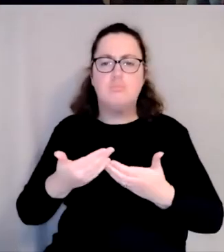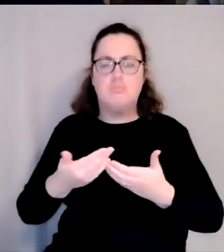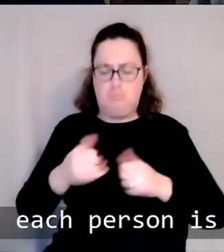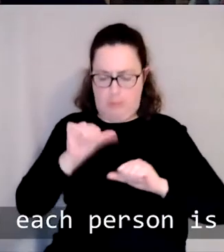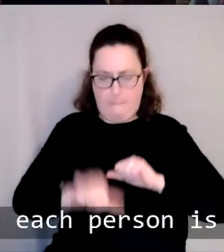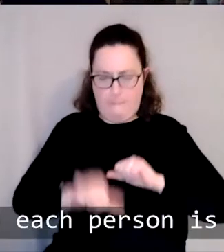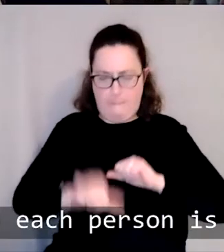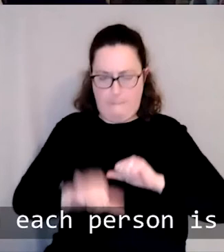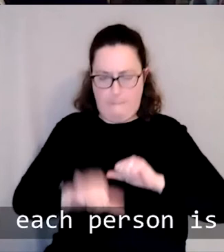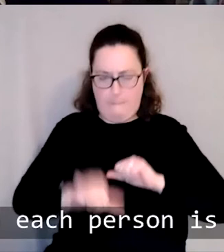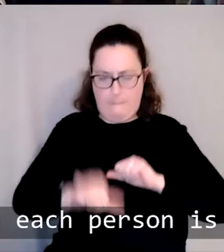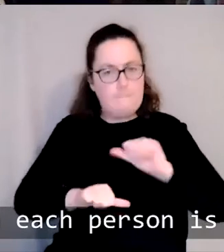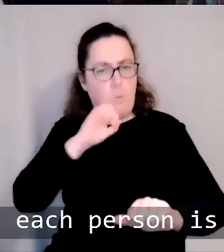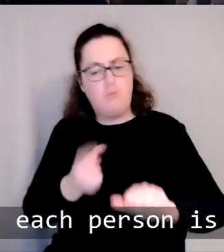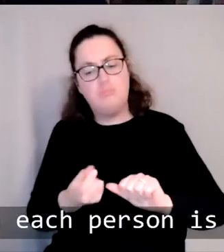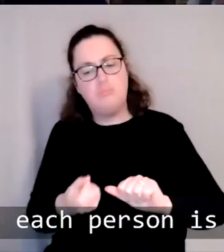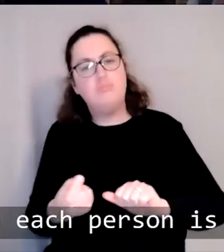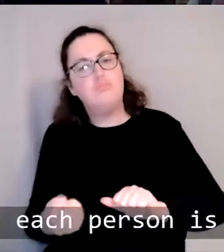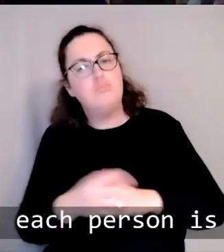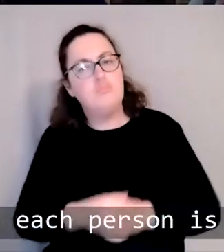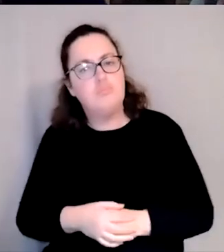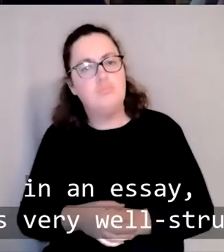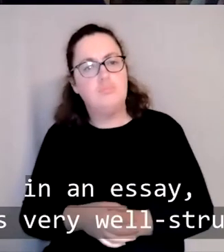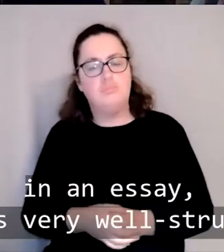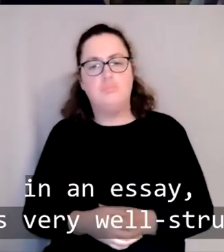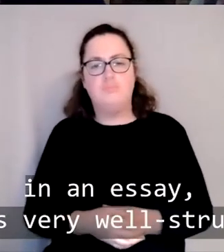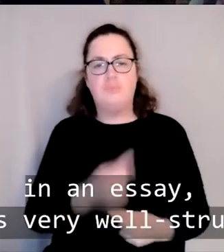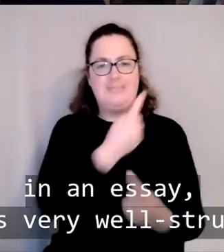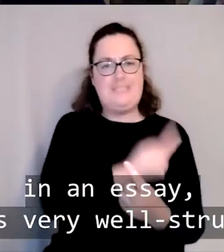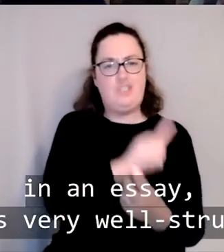happen, and then each kind of person is covered in